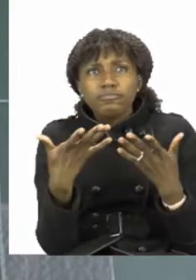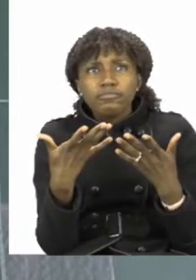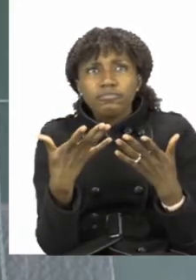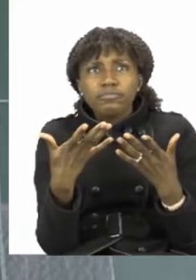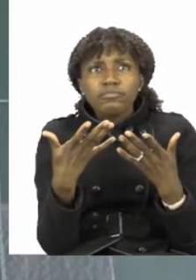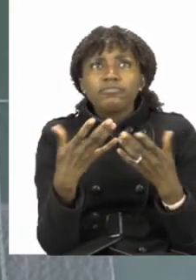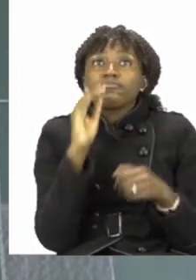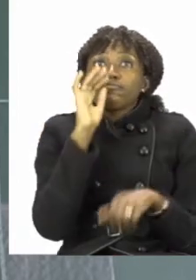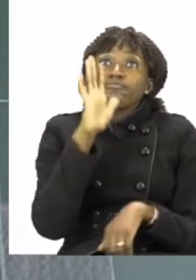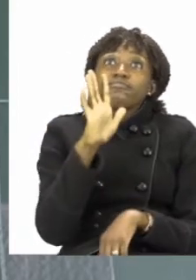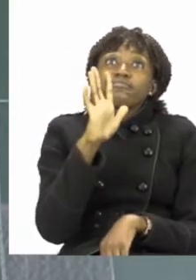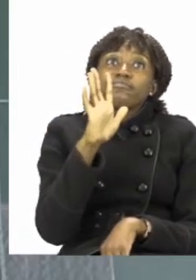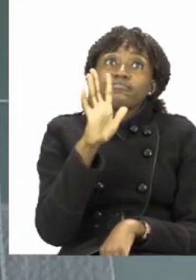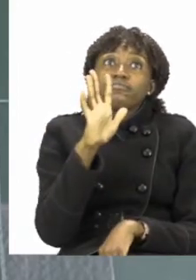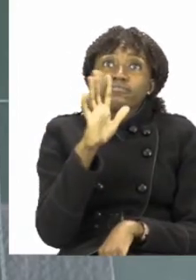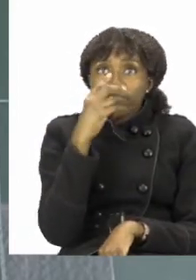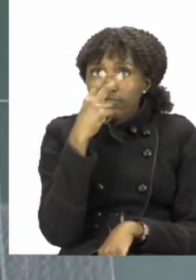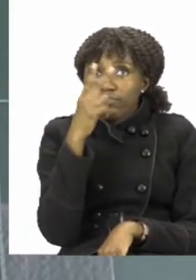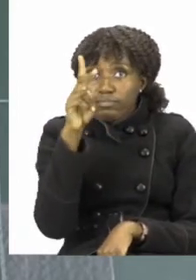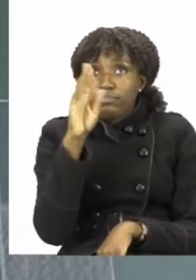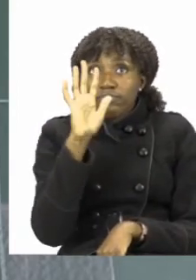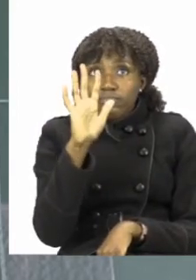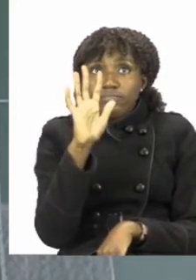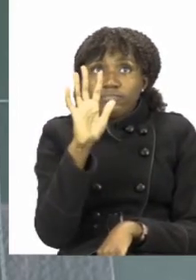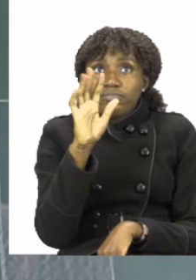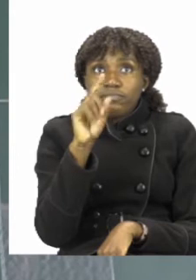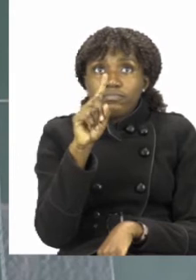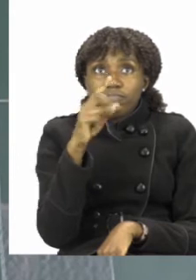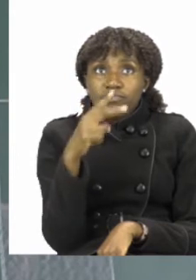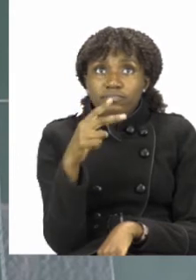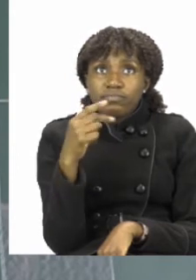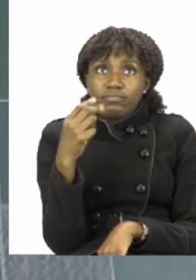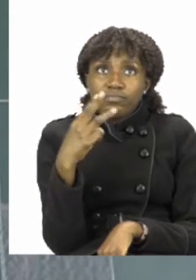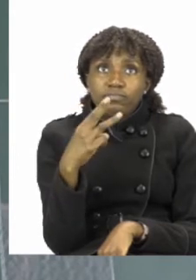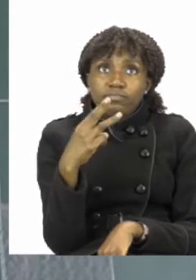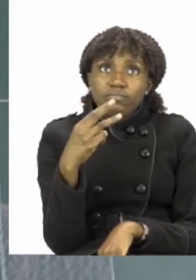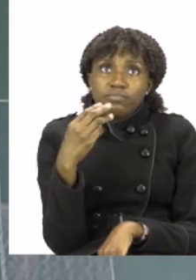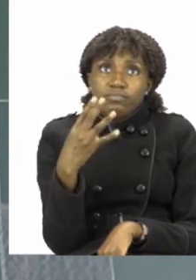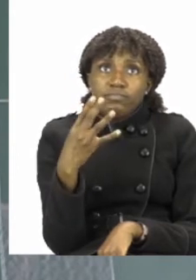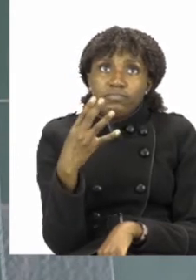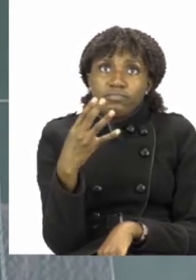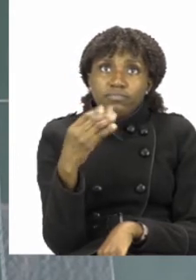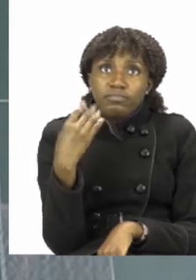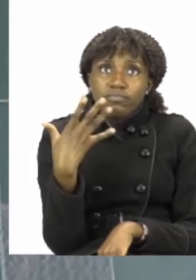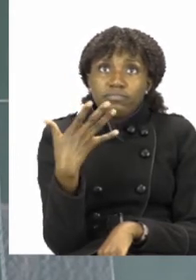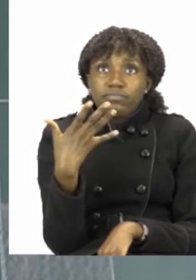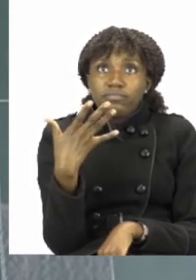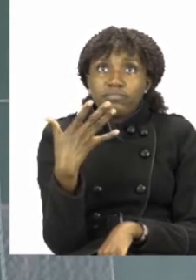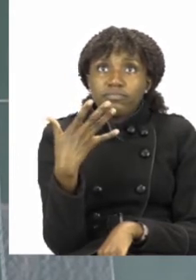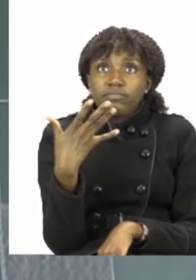daisies are 5. So if we count 1, 2, 3, 4,